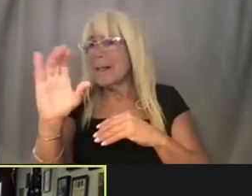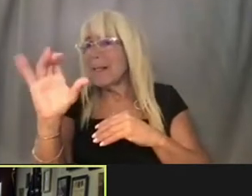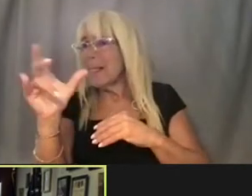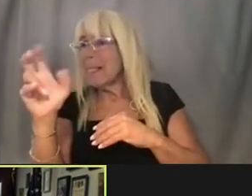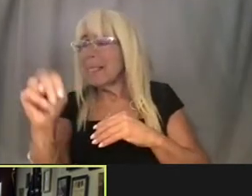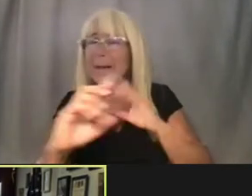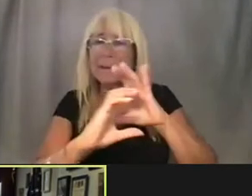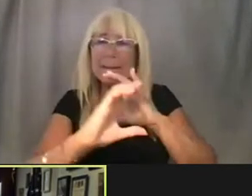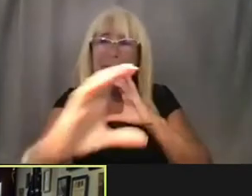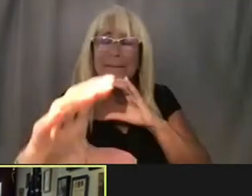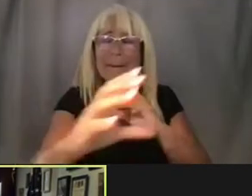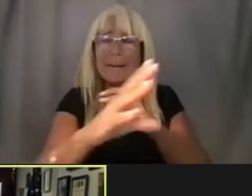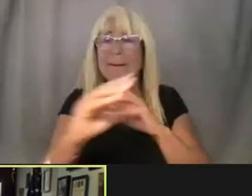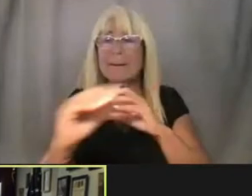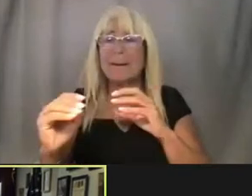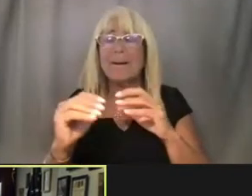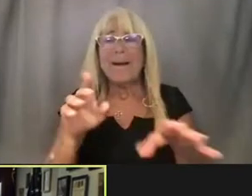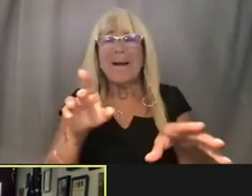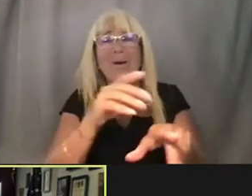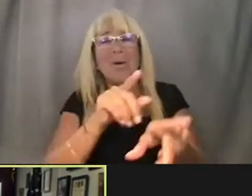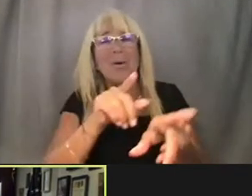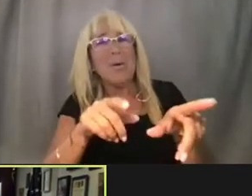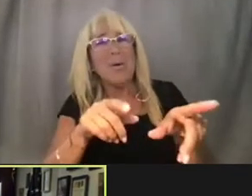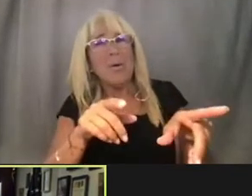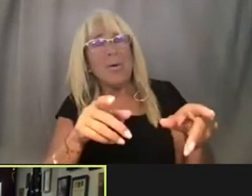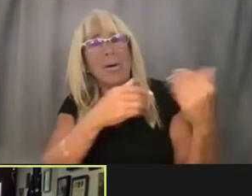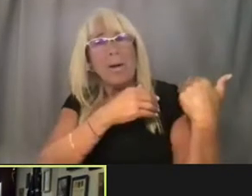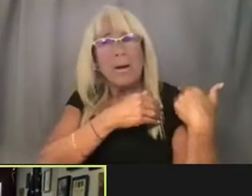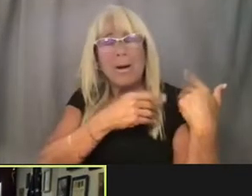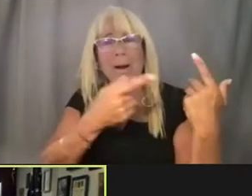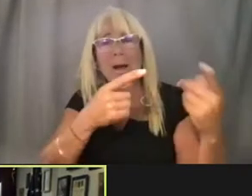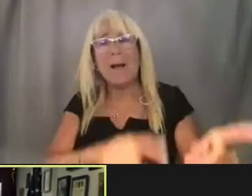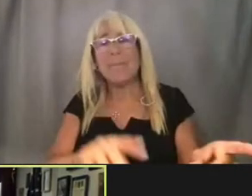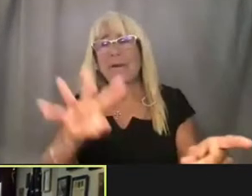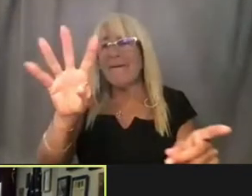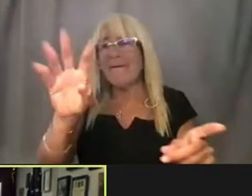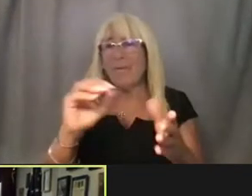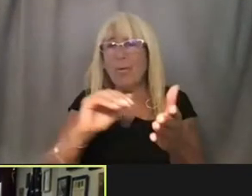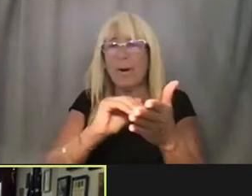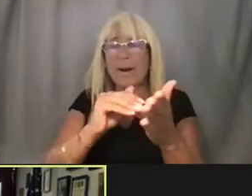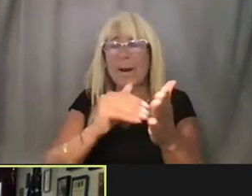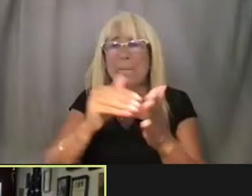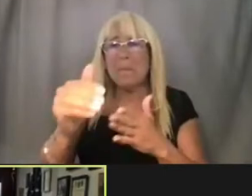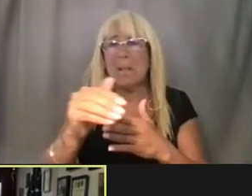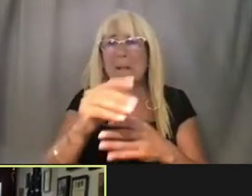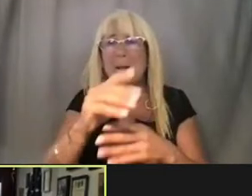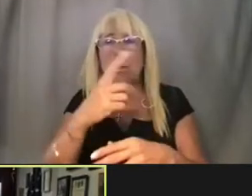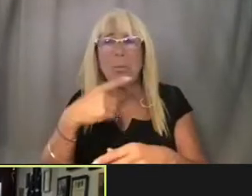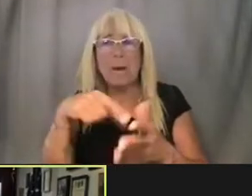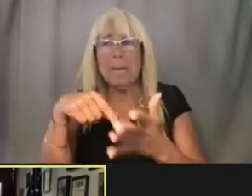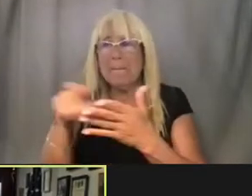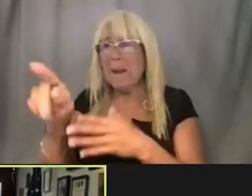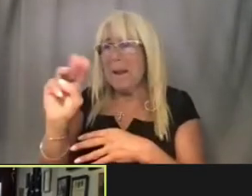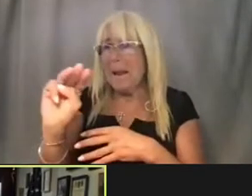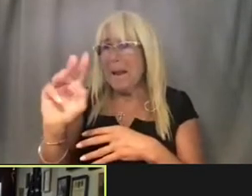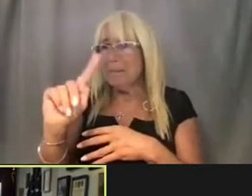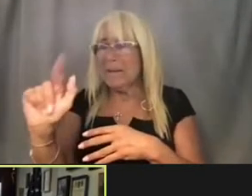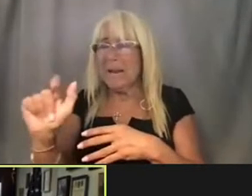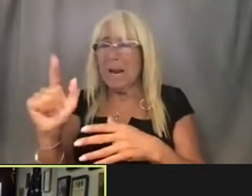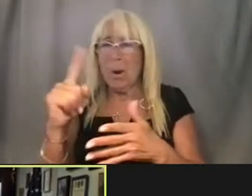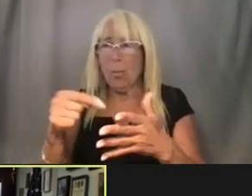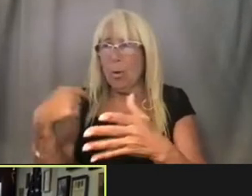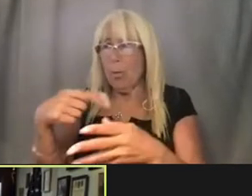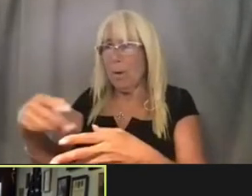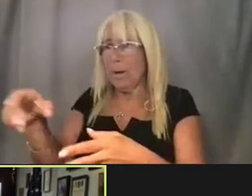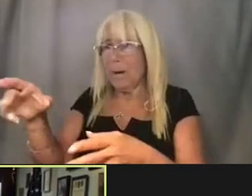being subjected to a 40 million dollar annual value gap between what we pay to the MTA and what we get in